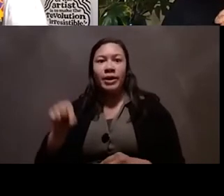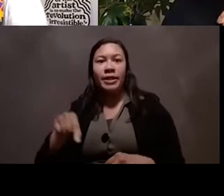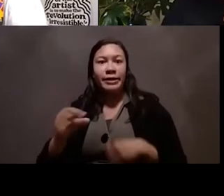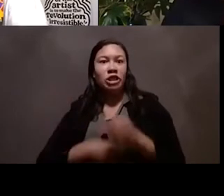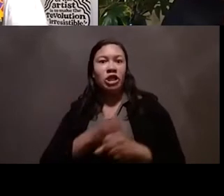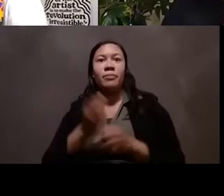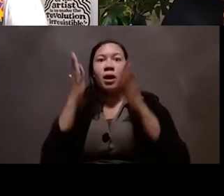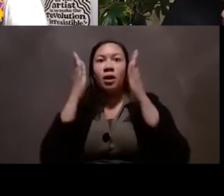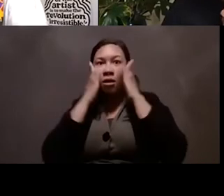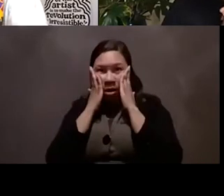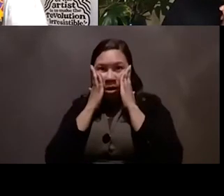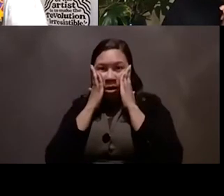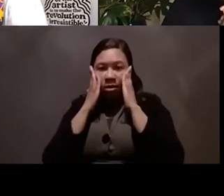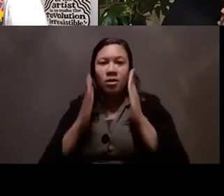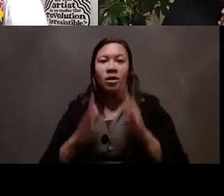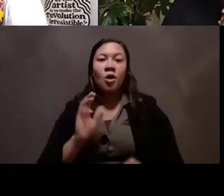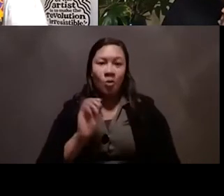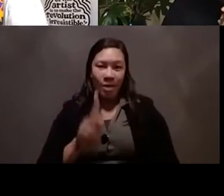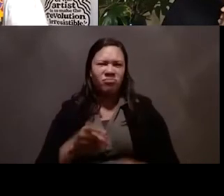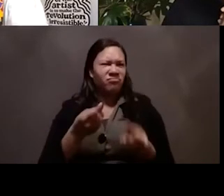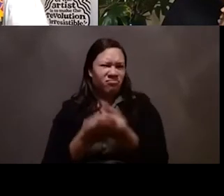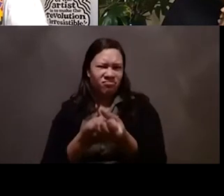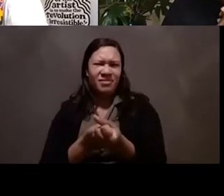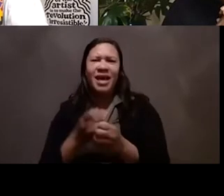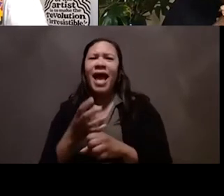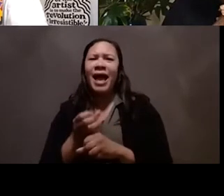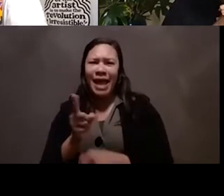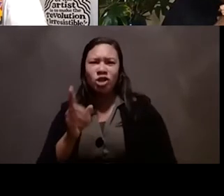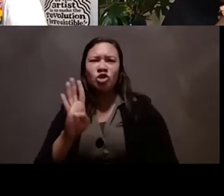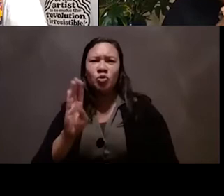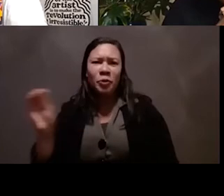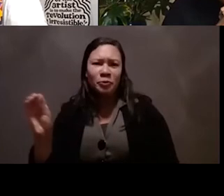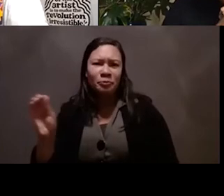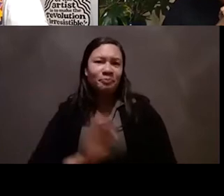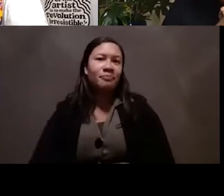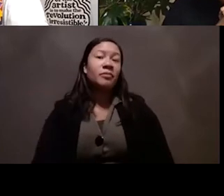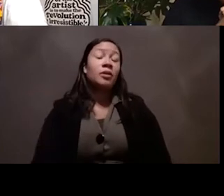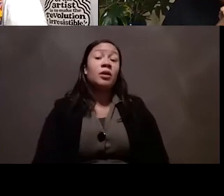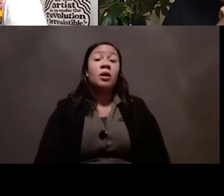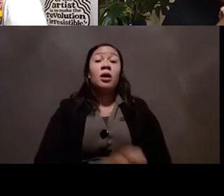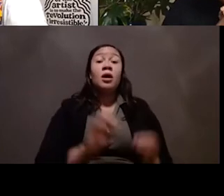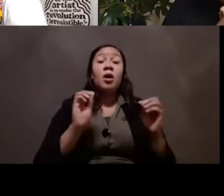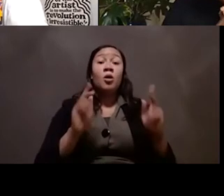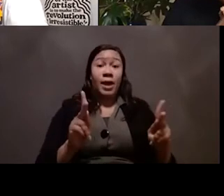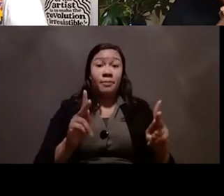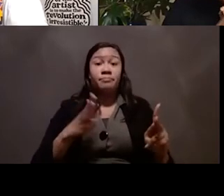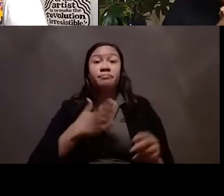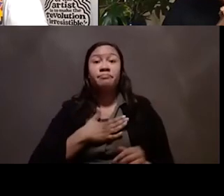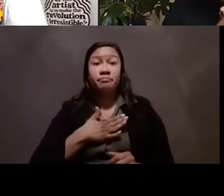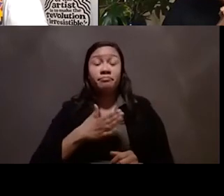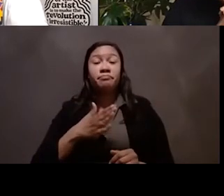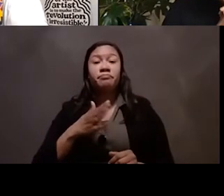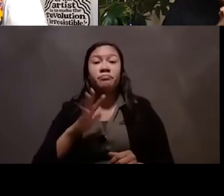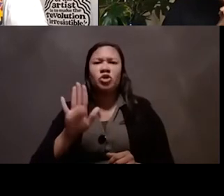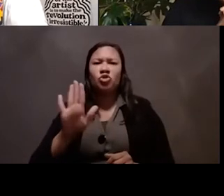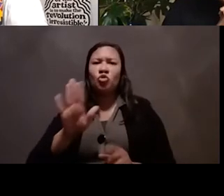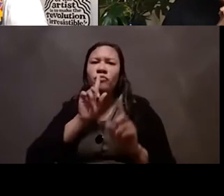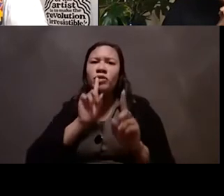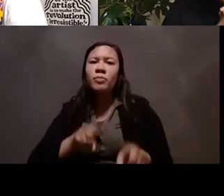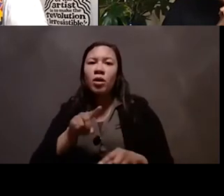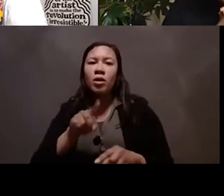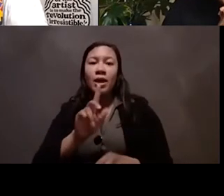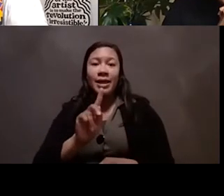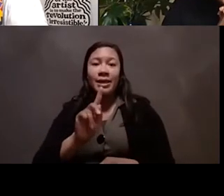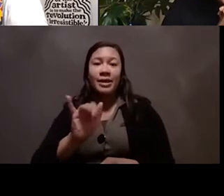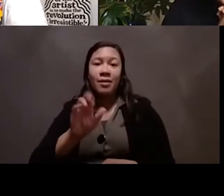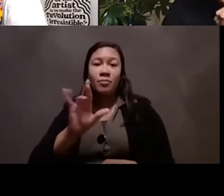Go ahead. Please. I got you, boo. I think your response to Kimberly's question about the ways in which, you know,